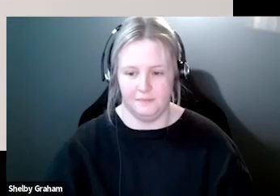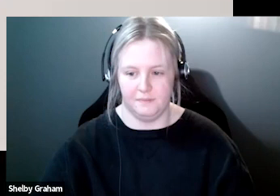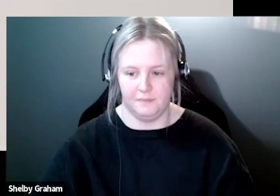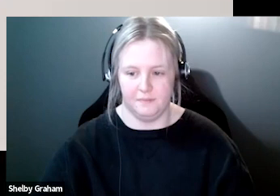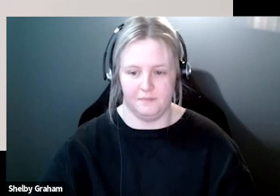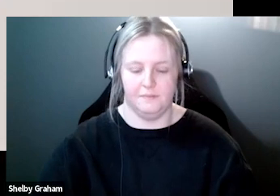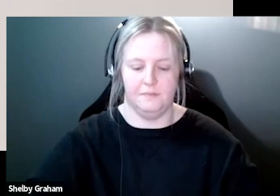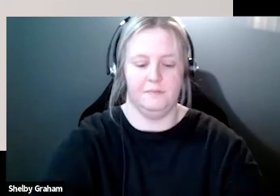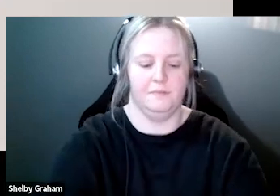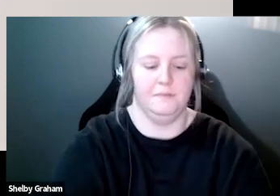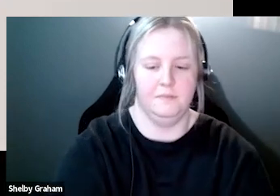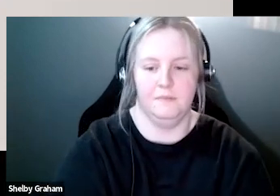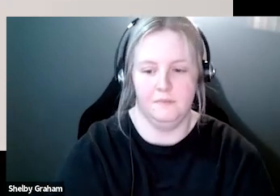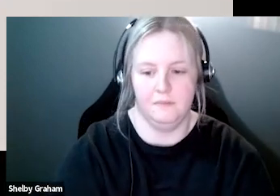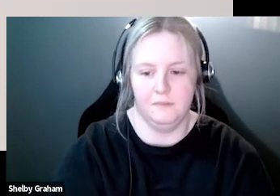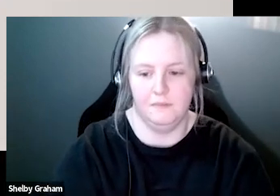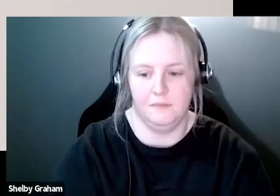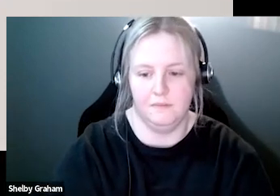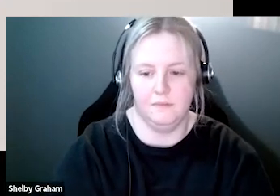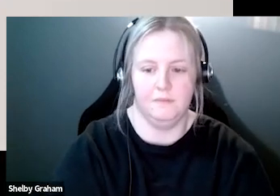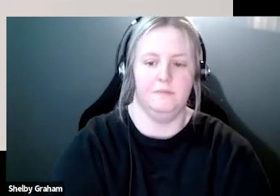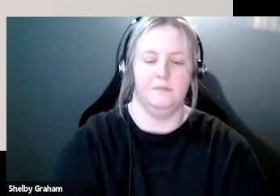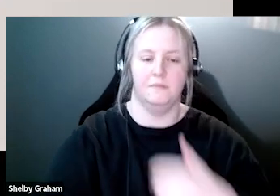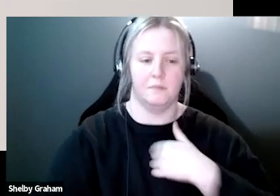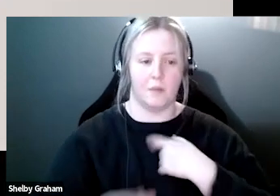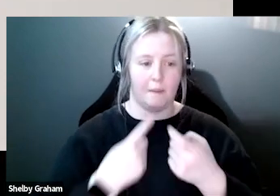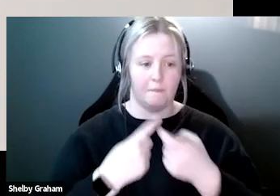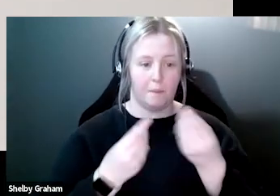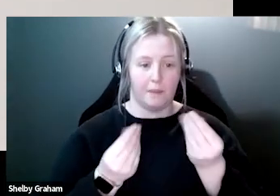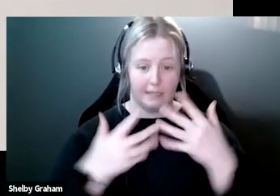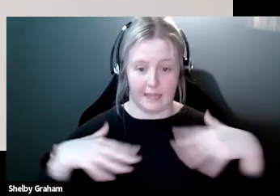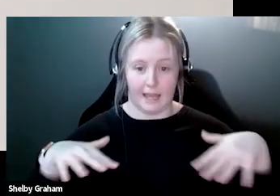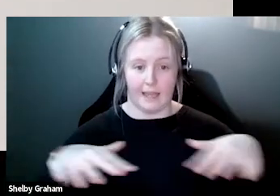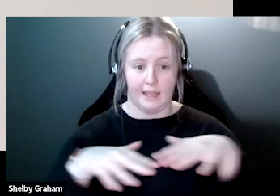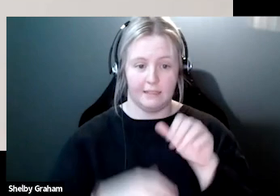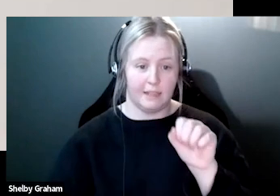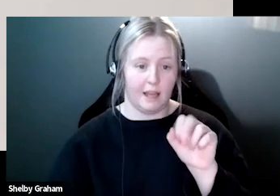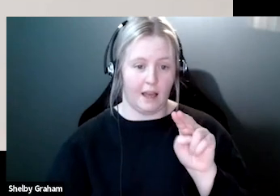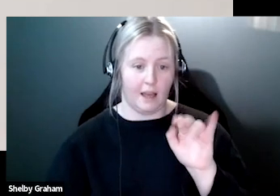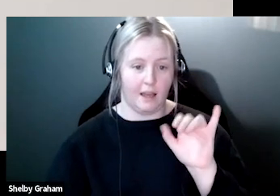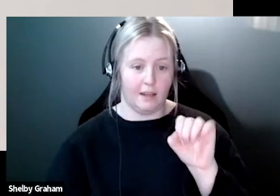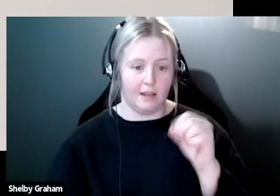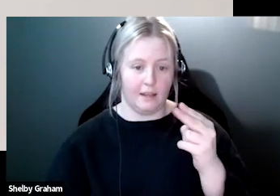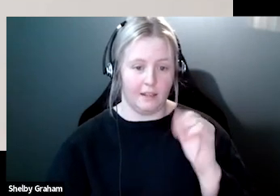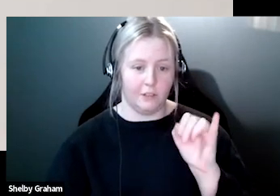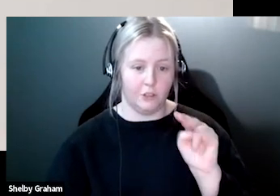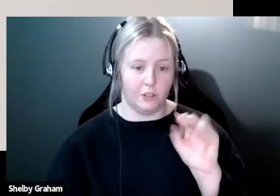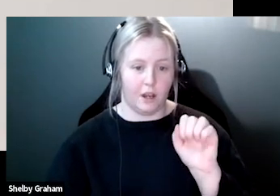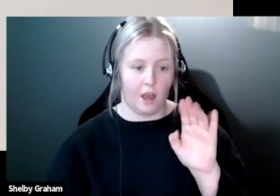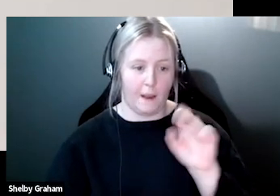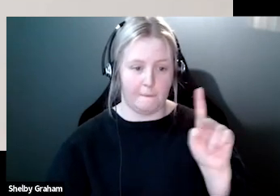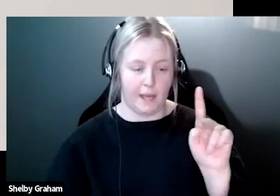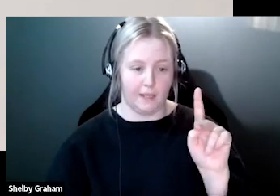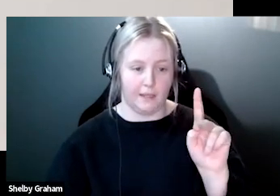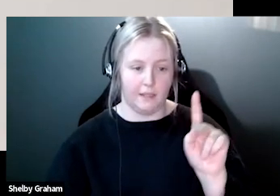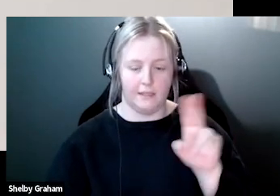Okay, so I come to you today from the traditional lands of the Anishinaabe Nation and the territory of Fort